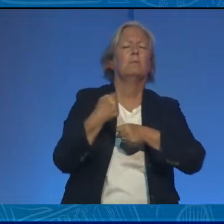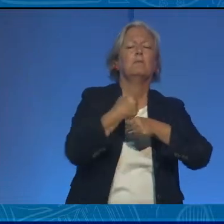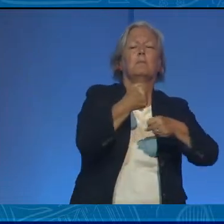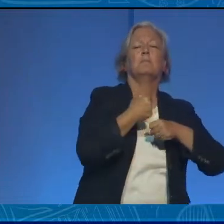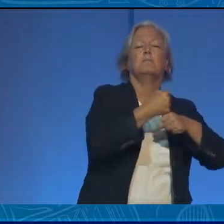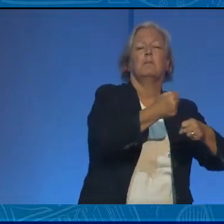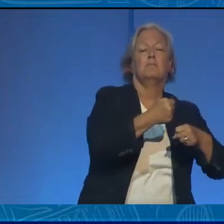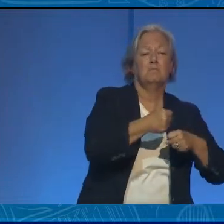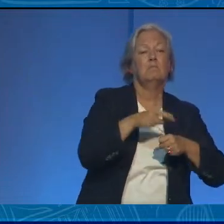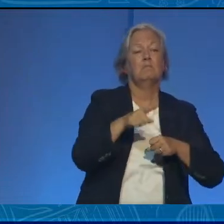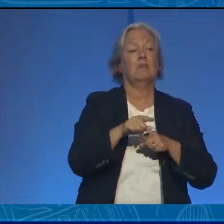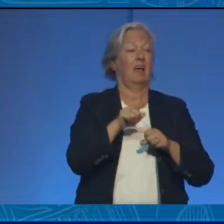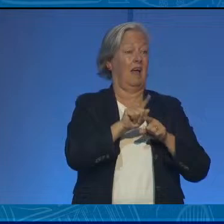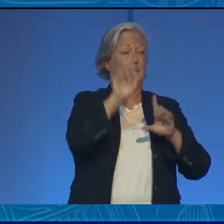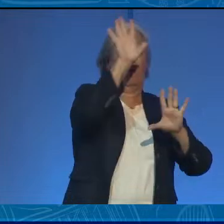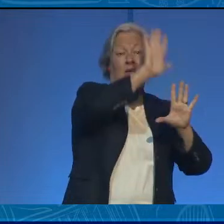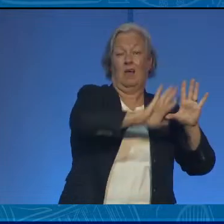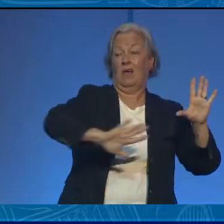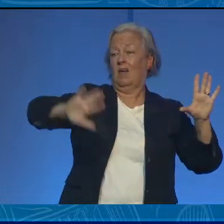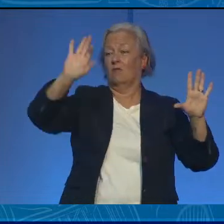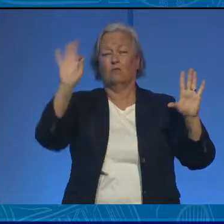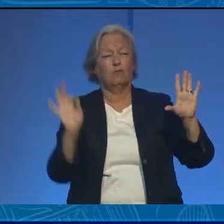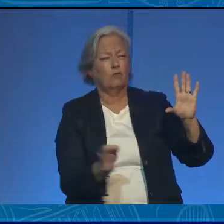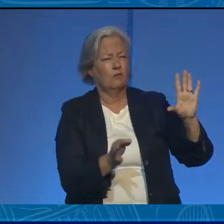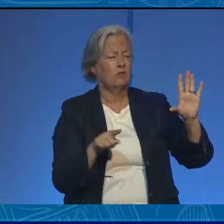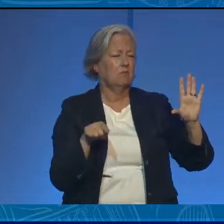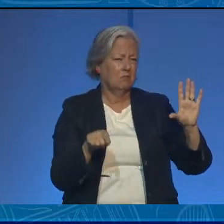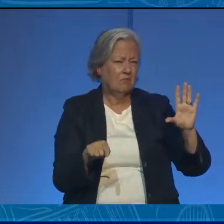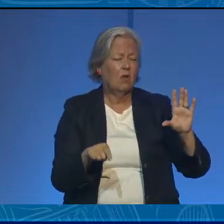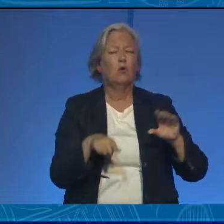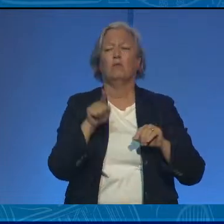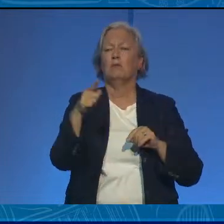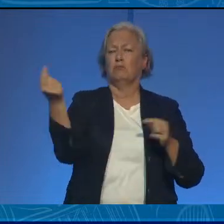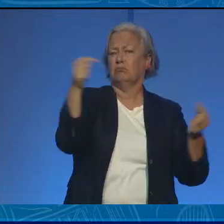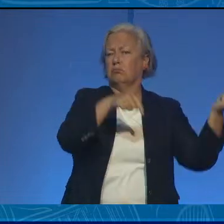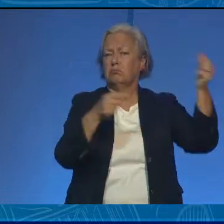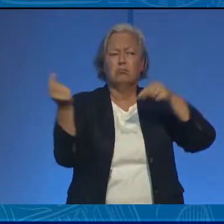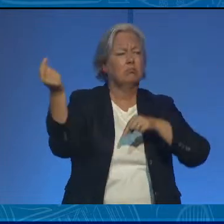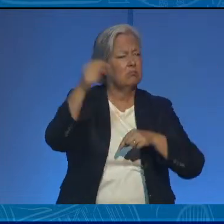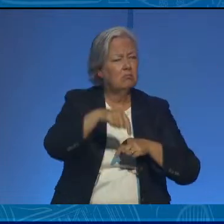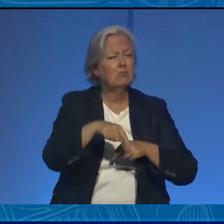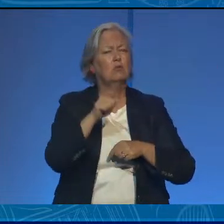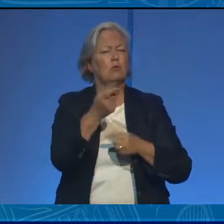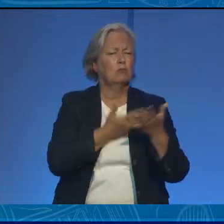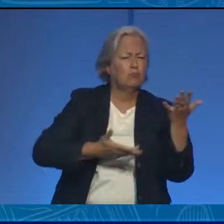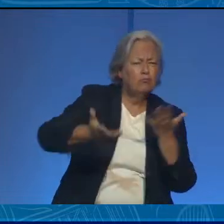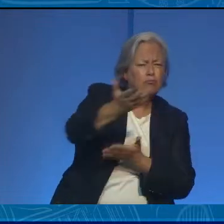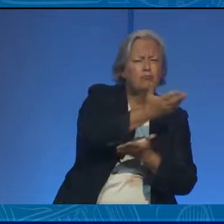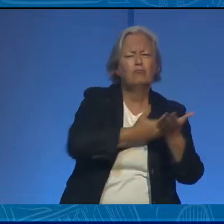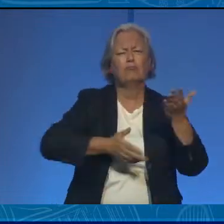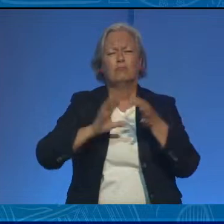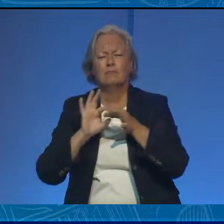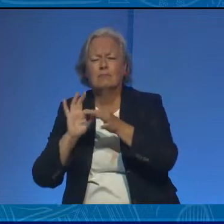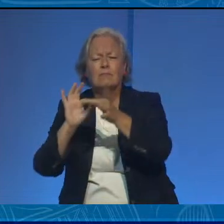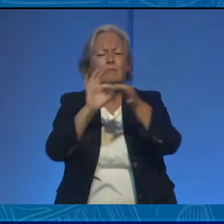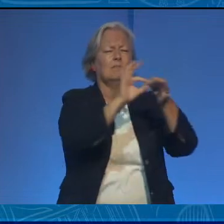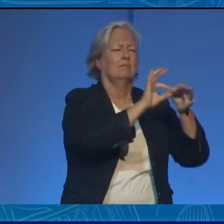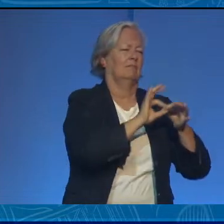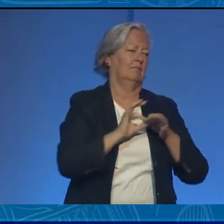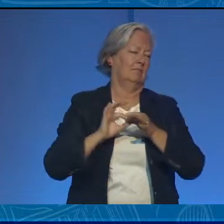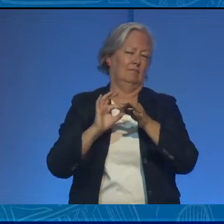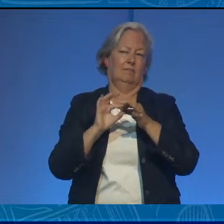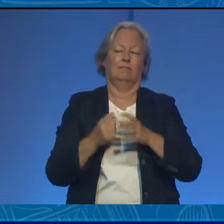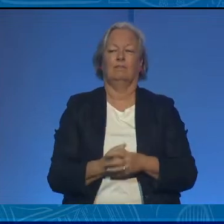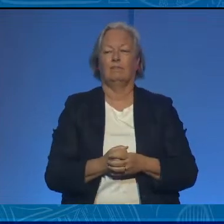beyond for their invaluable contributions and for your engagement and enthusiasm. Our